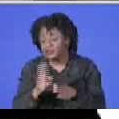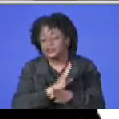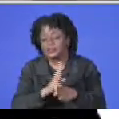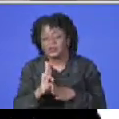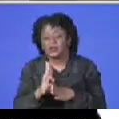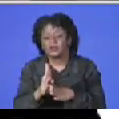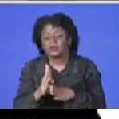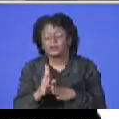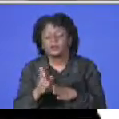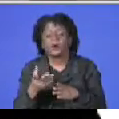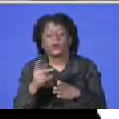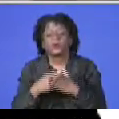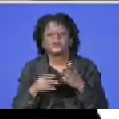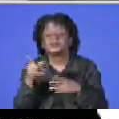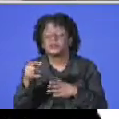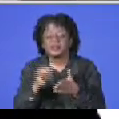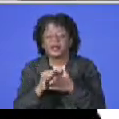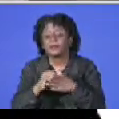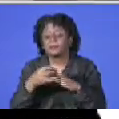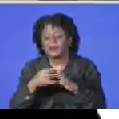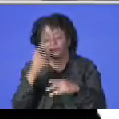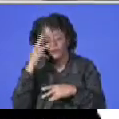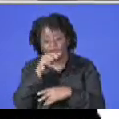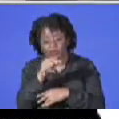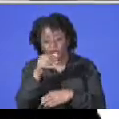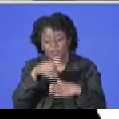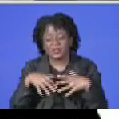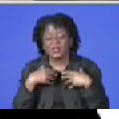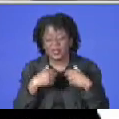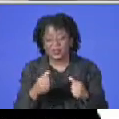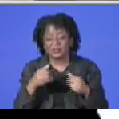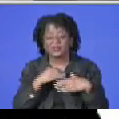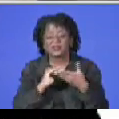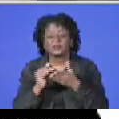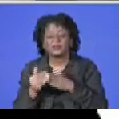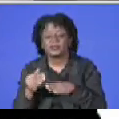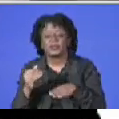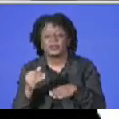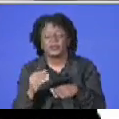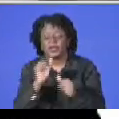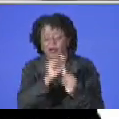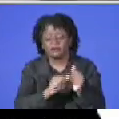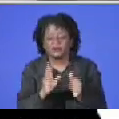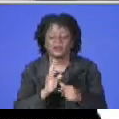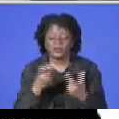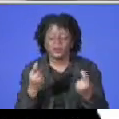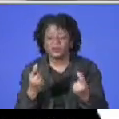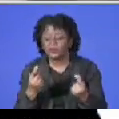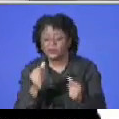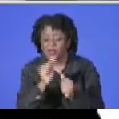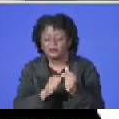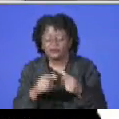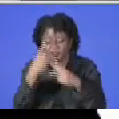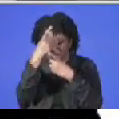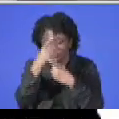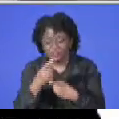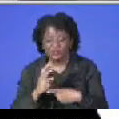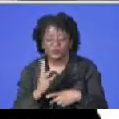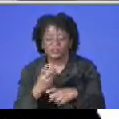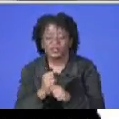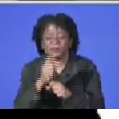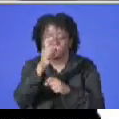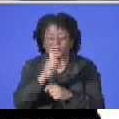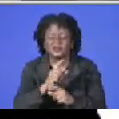mean for you in the health community? Because at the end of the day, everything that we do, every decision that we take has to be